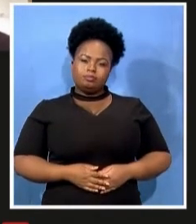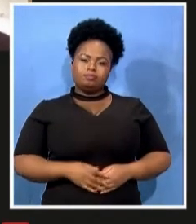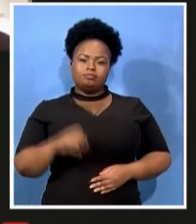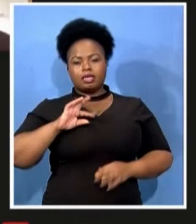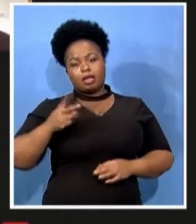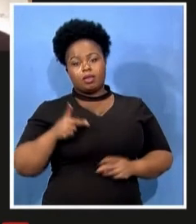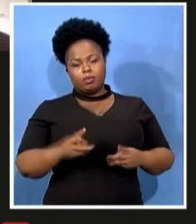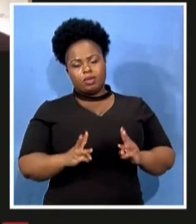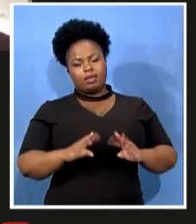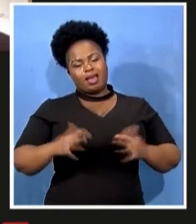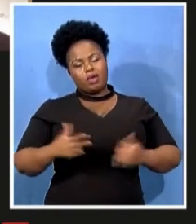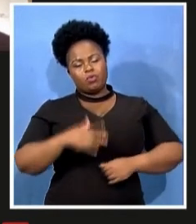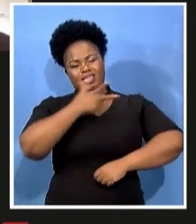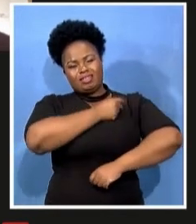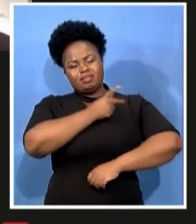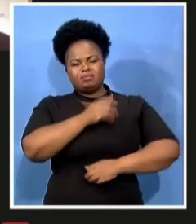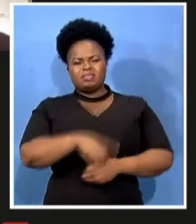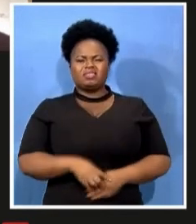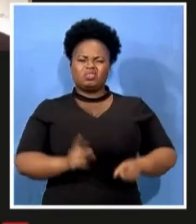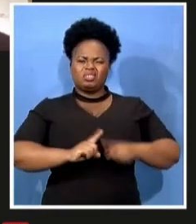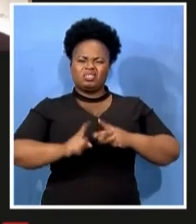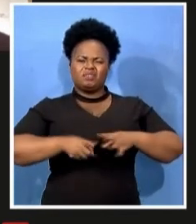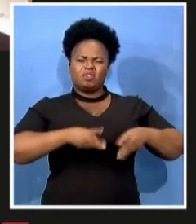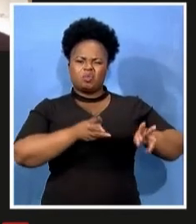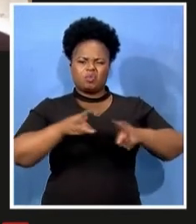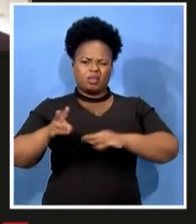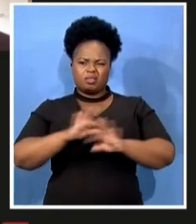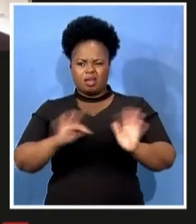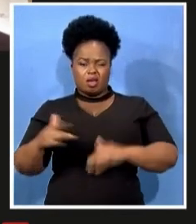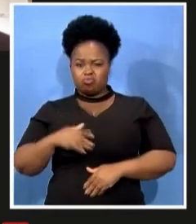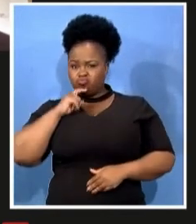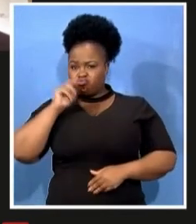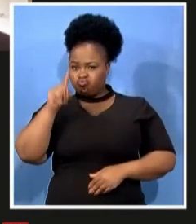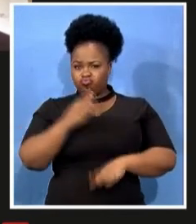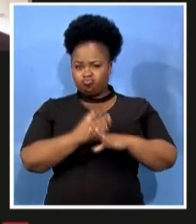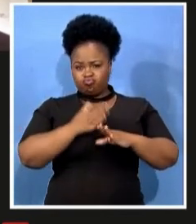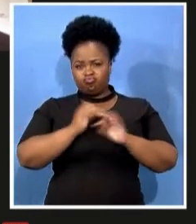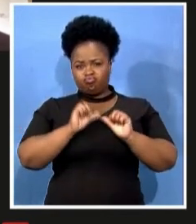different formats of how this is going to be dealt with. And then